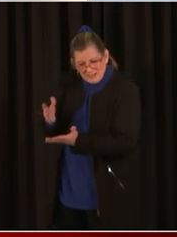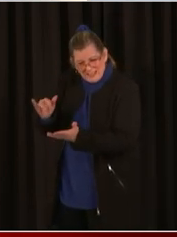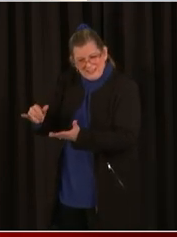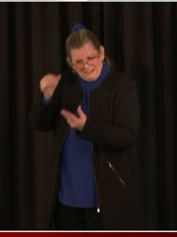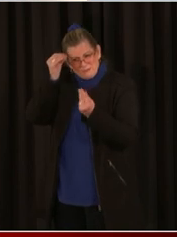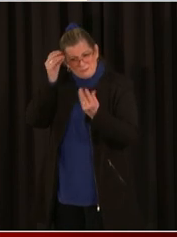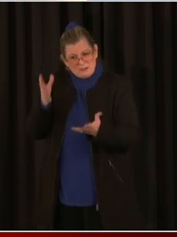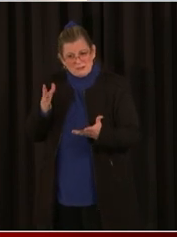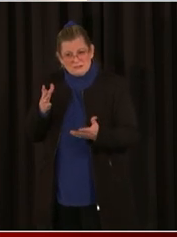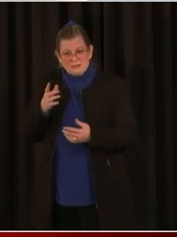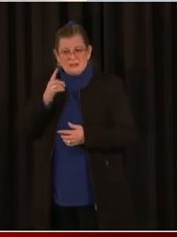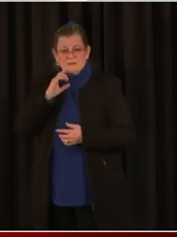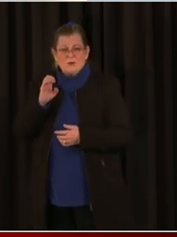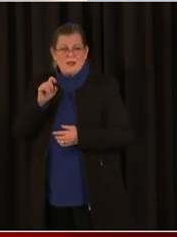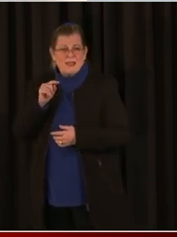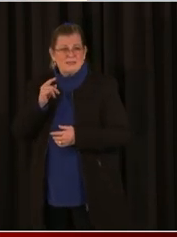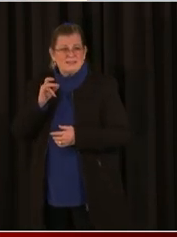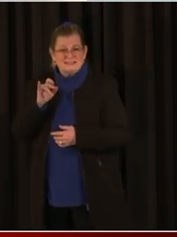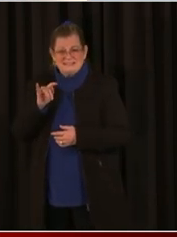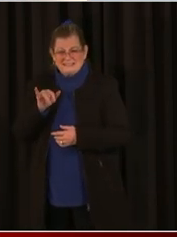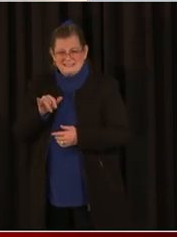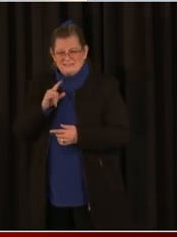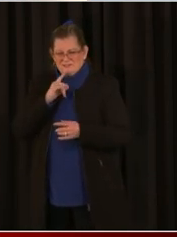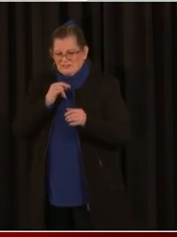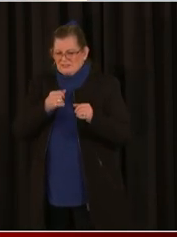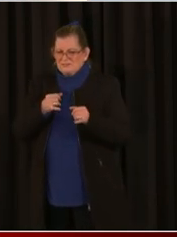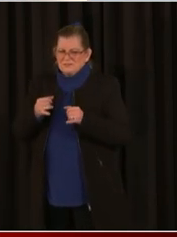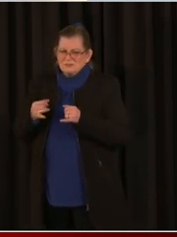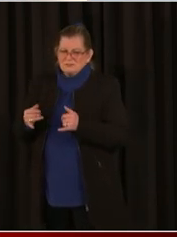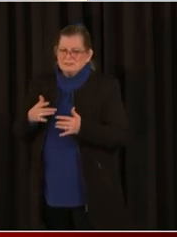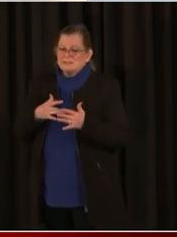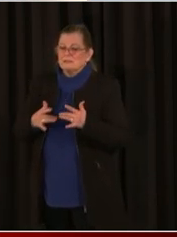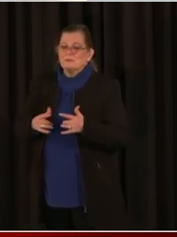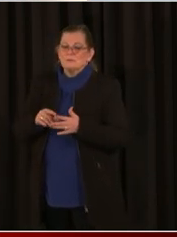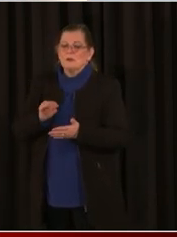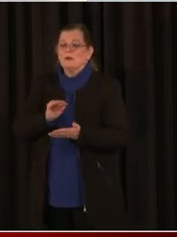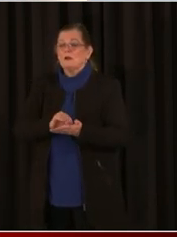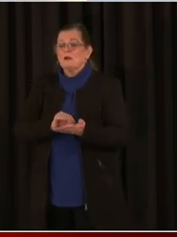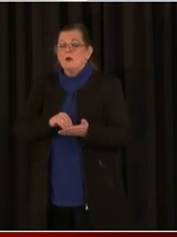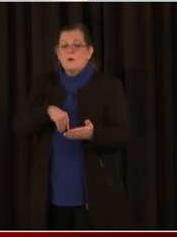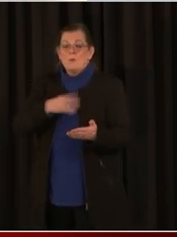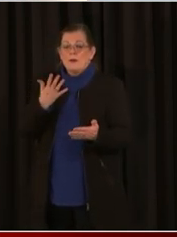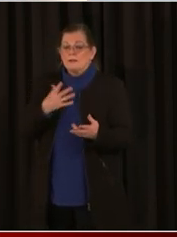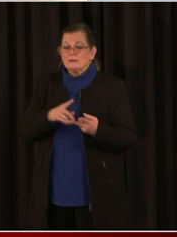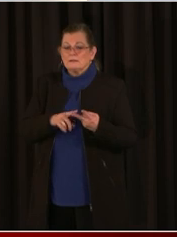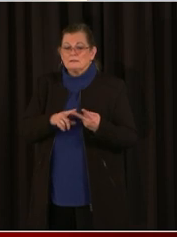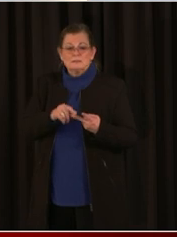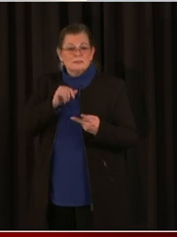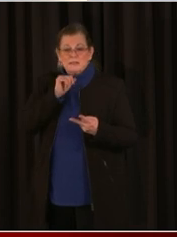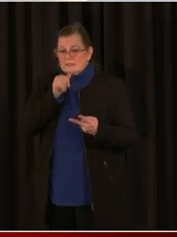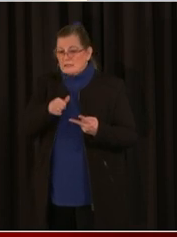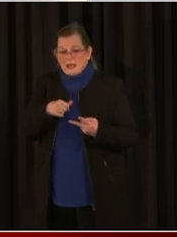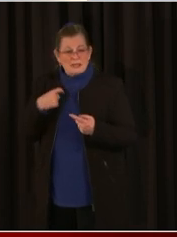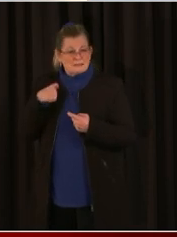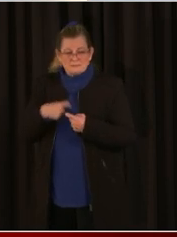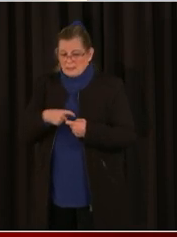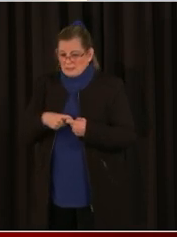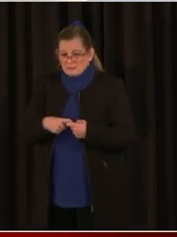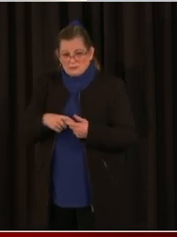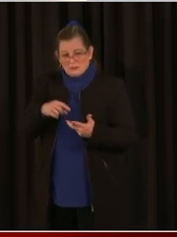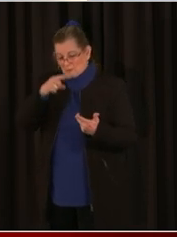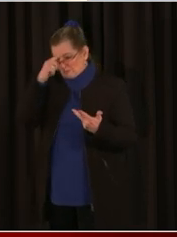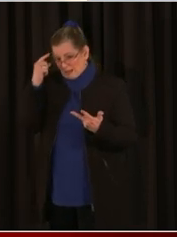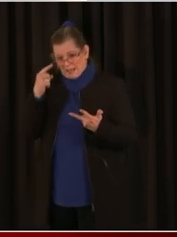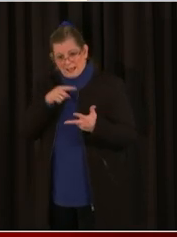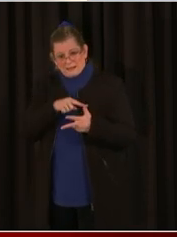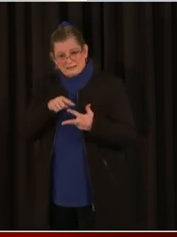Similarly, for ethnicity, because an individual is typically reported as white, non-Hispanic, or white Hispanic, black,